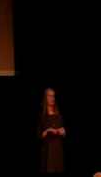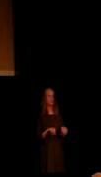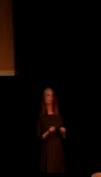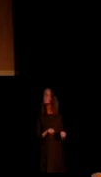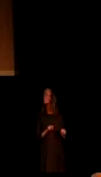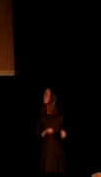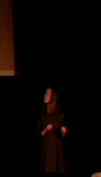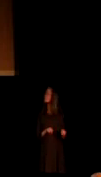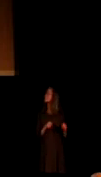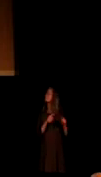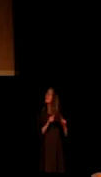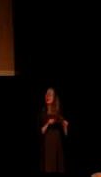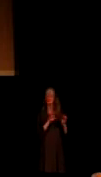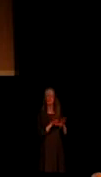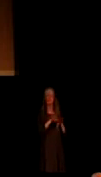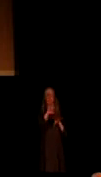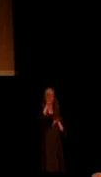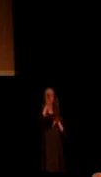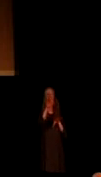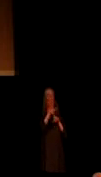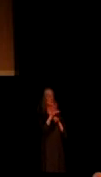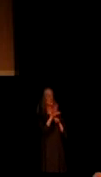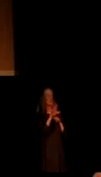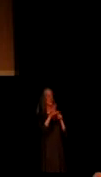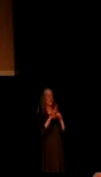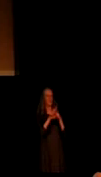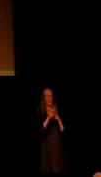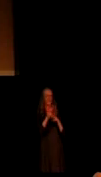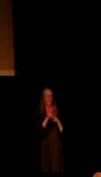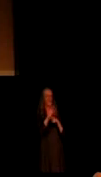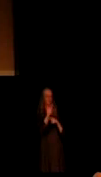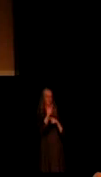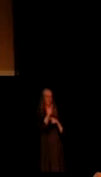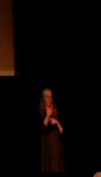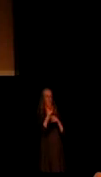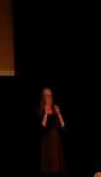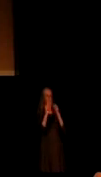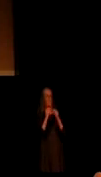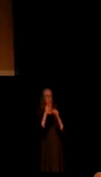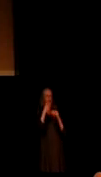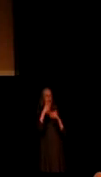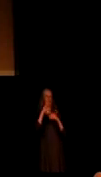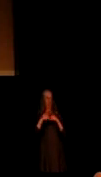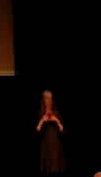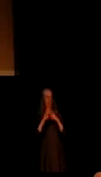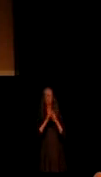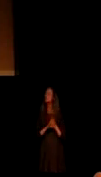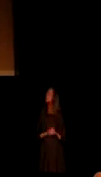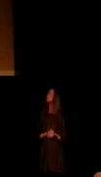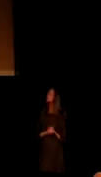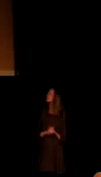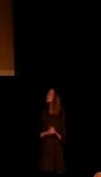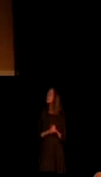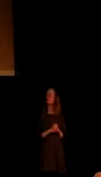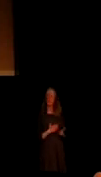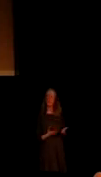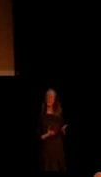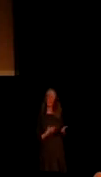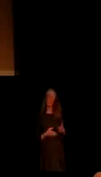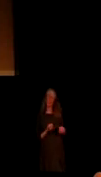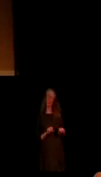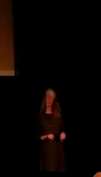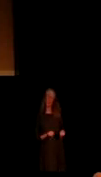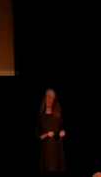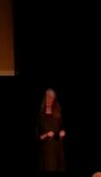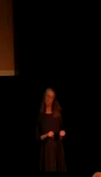up here, 3-4 degrees centigrade higher temperature. Maybe we could end up down